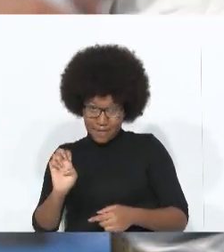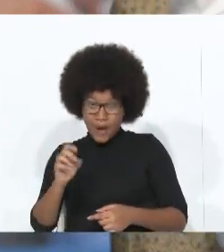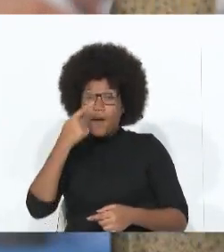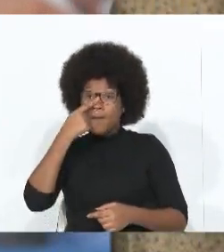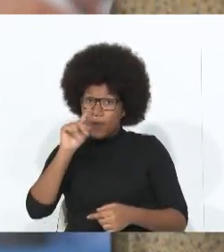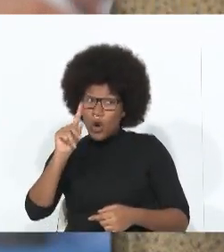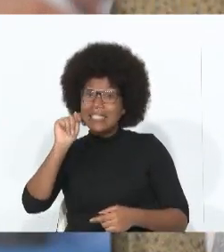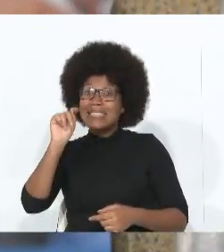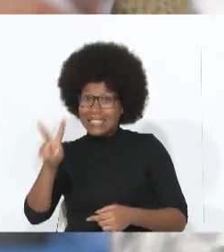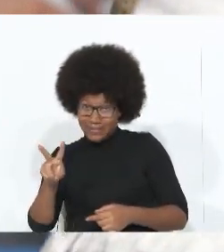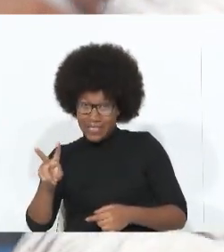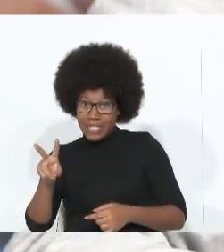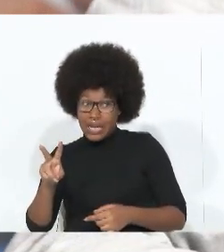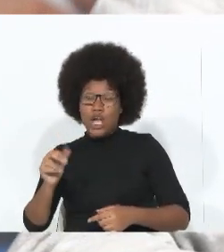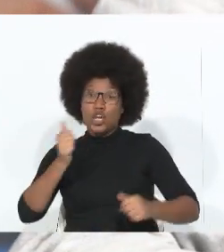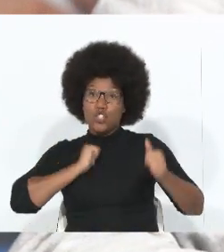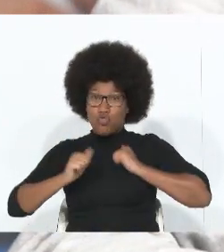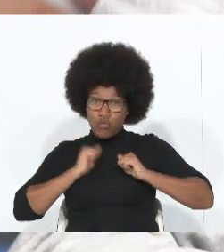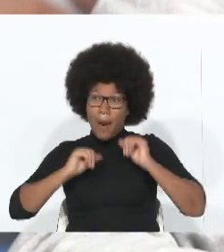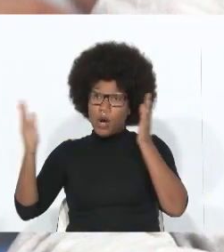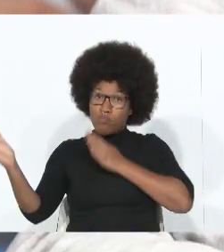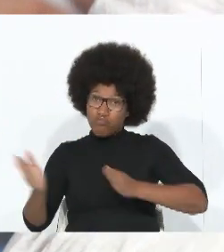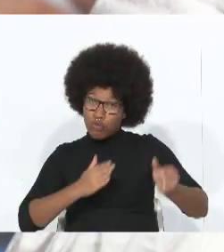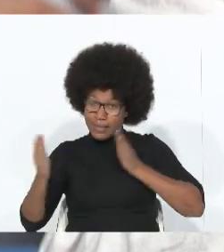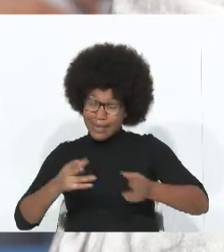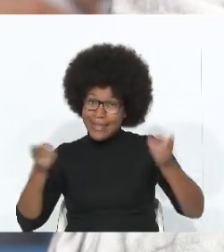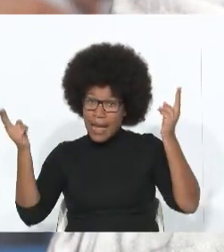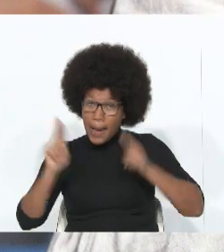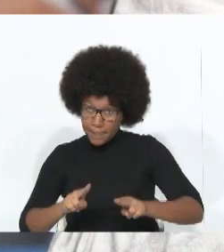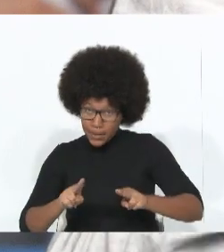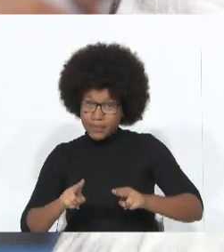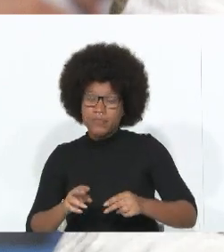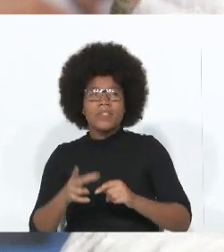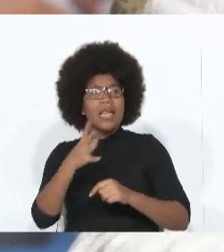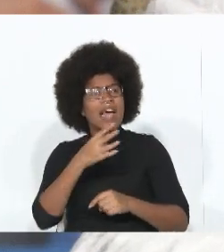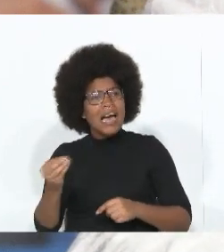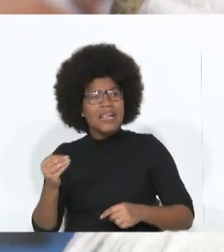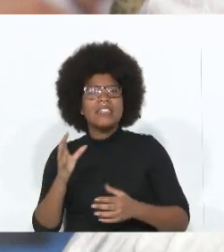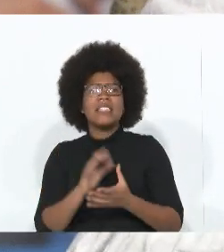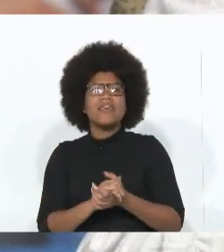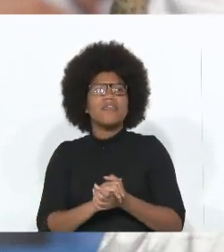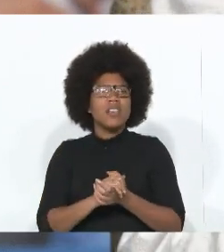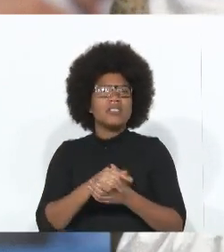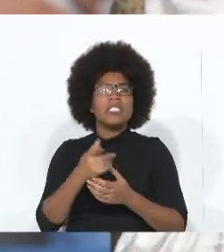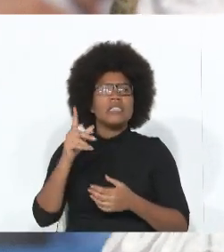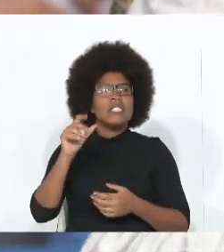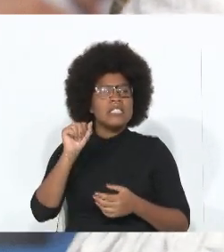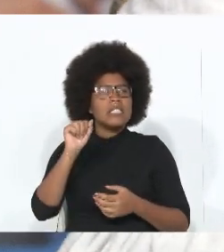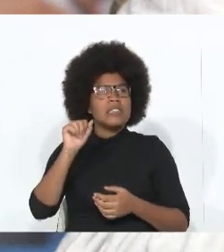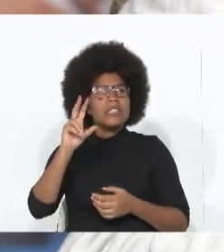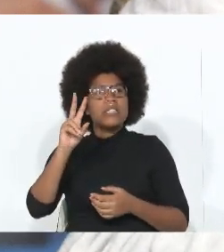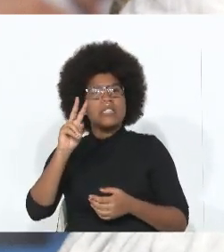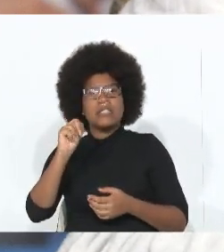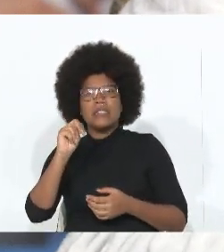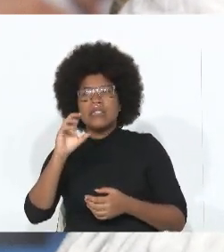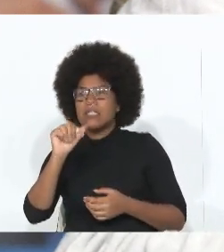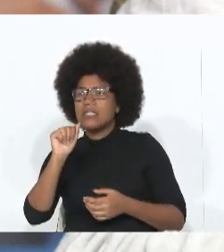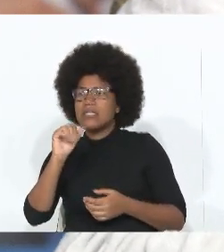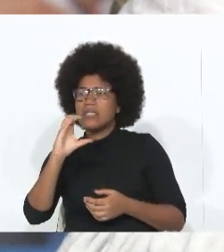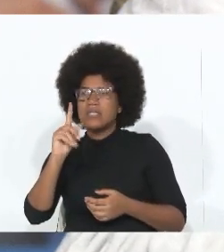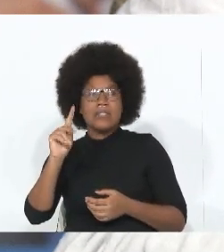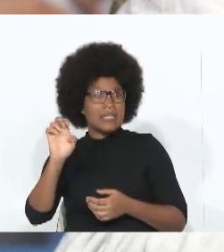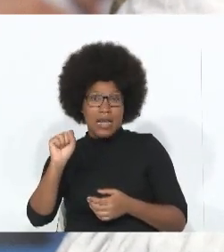screen theater process happening, you know, and even Snacks to some extent is a show